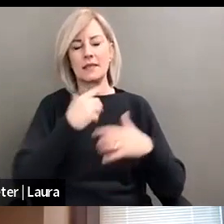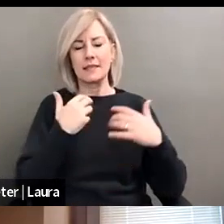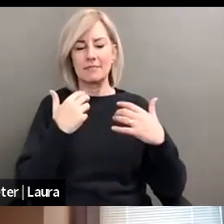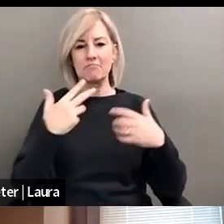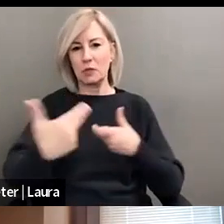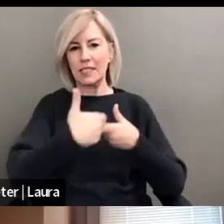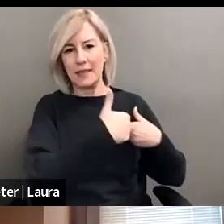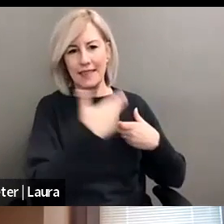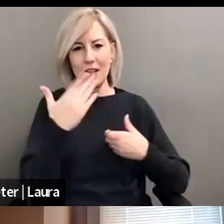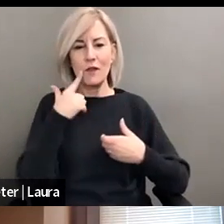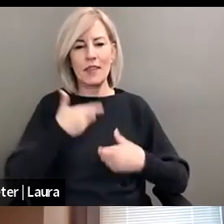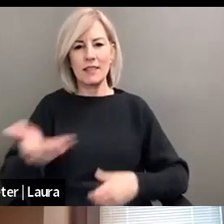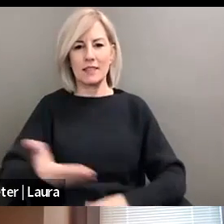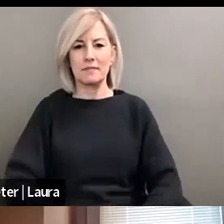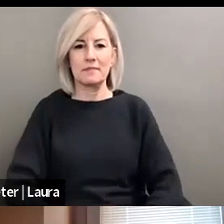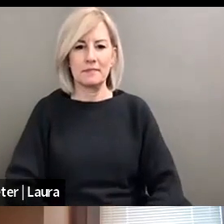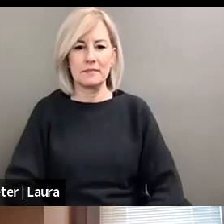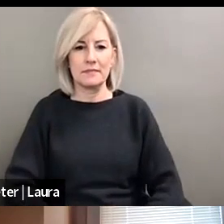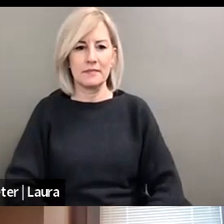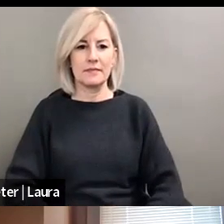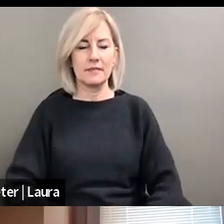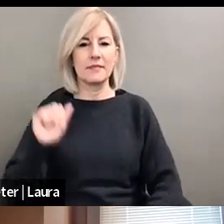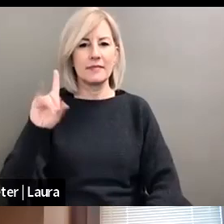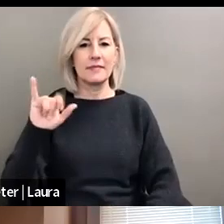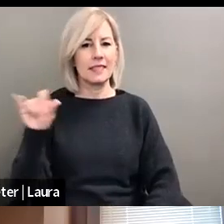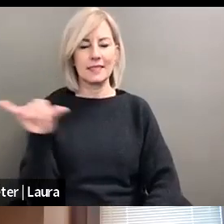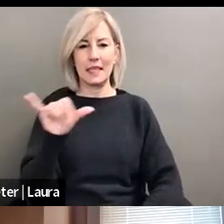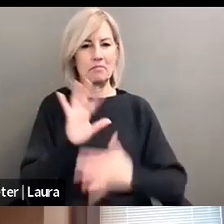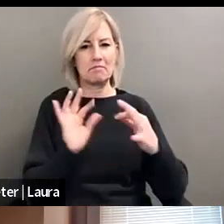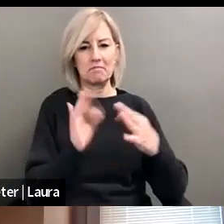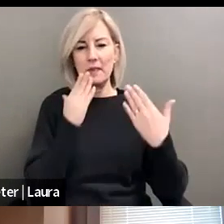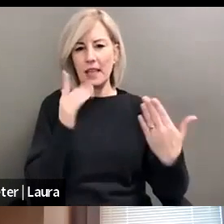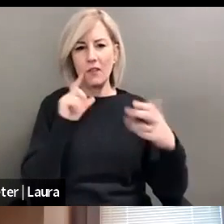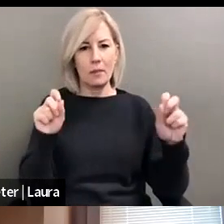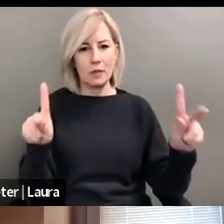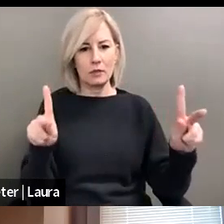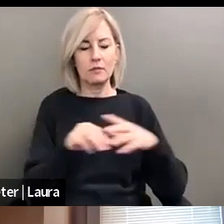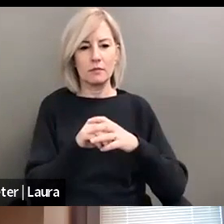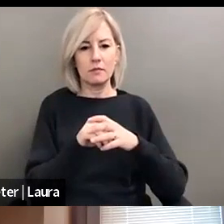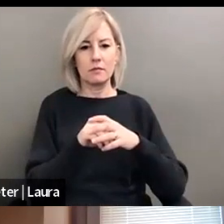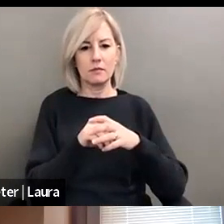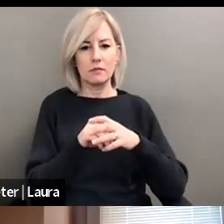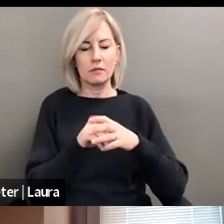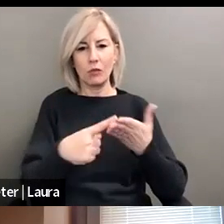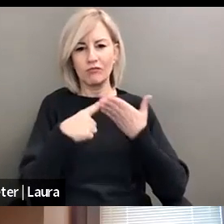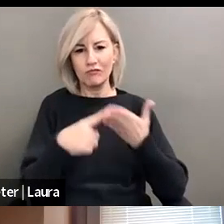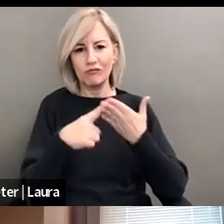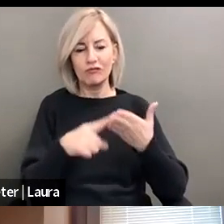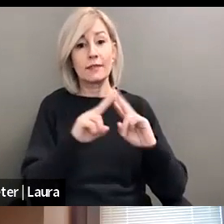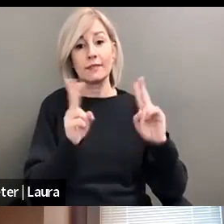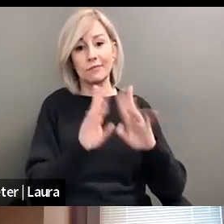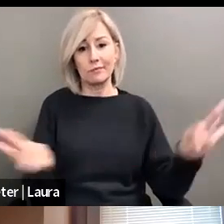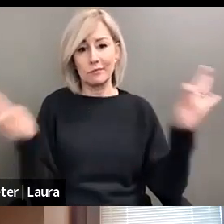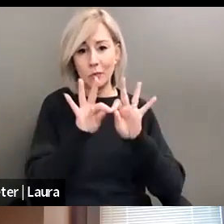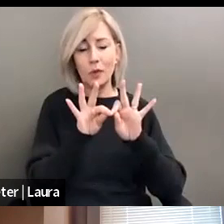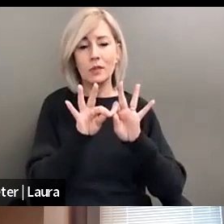very much for the invitation. Yes, I would echo that same sentiment. Thank you for the opportunity to discuss this very, very